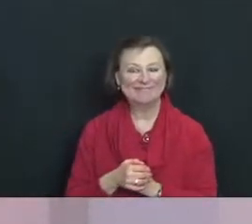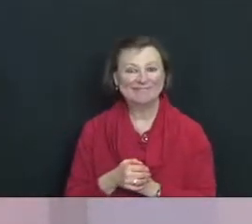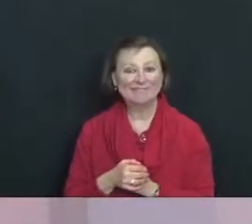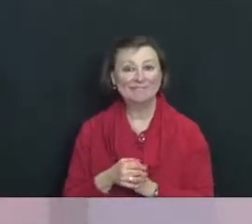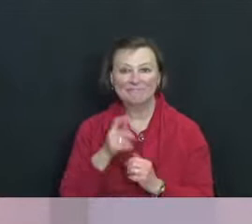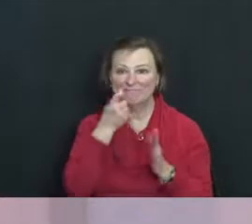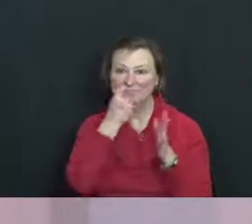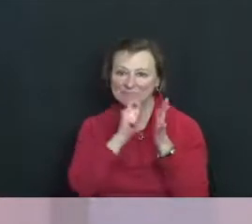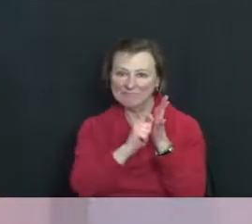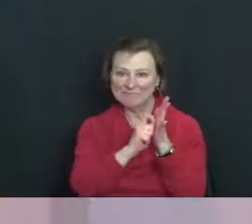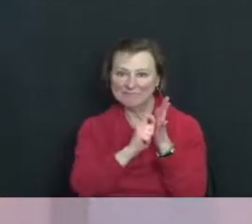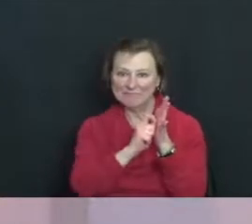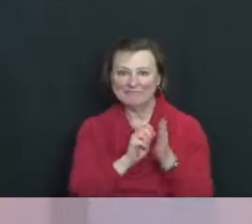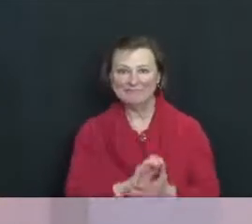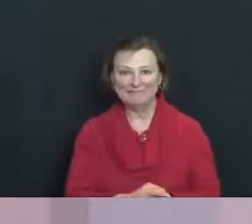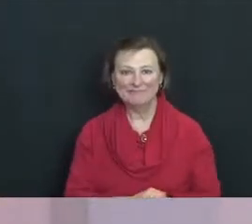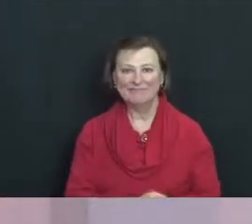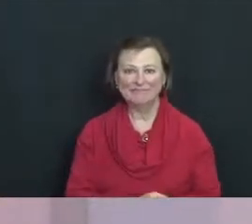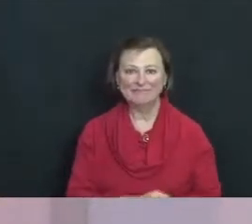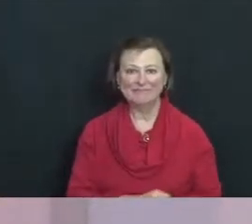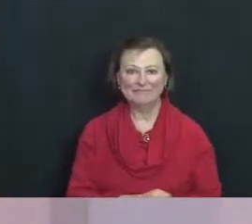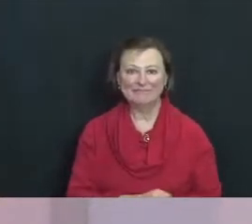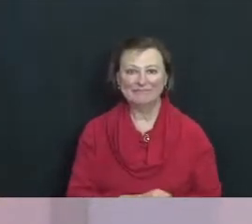So be it.